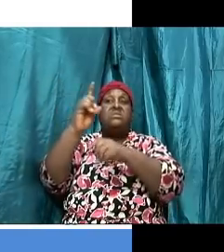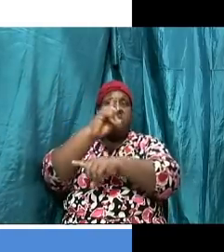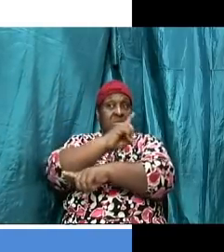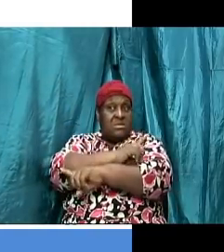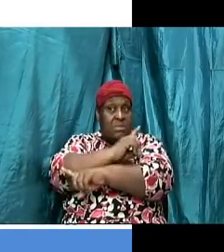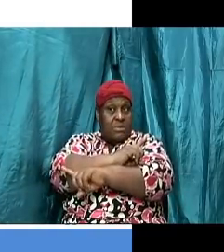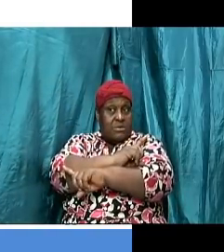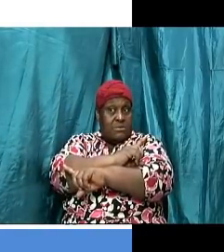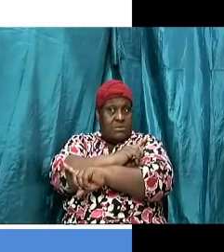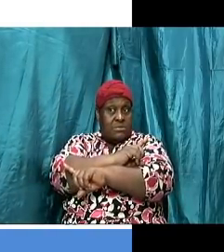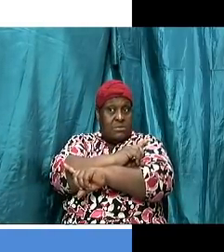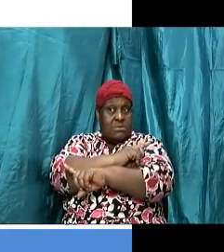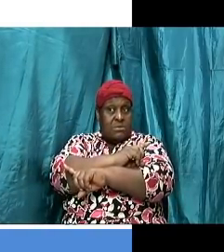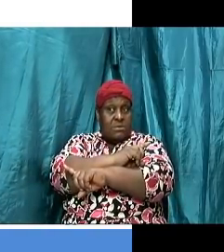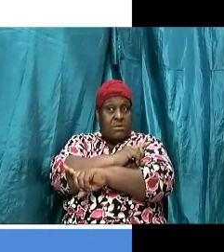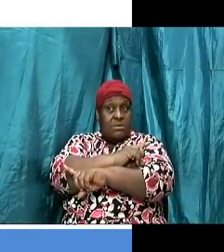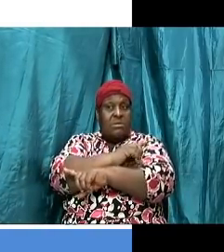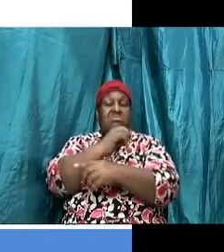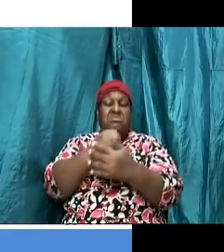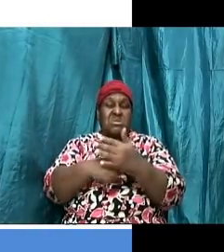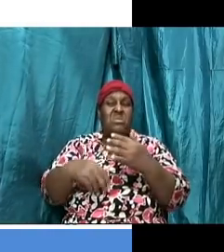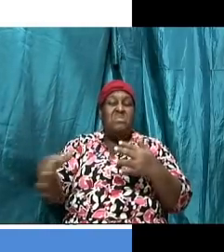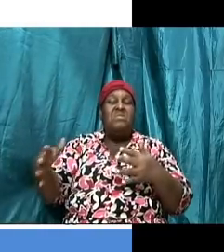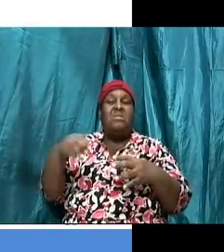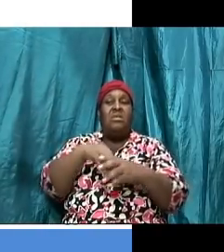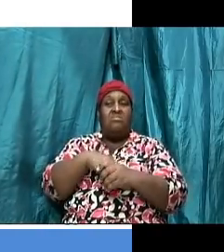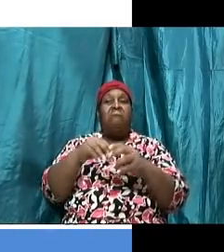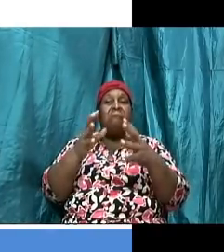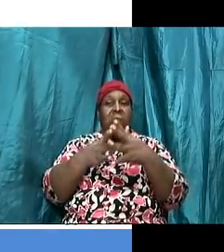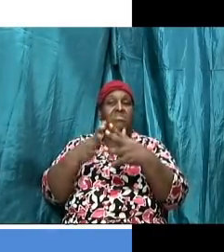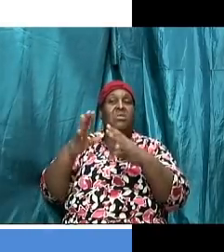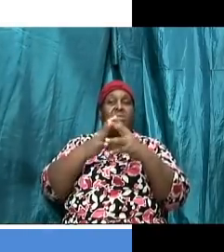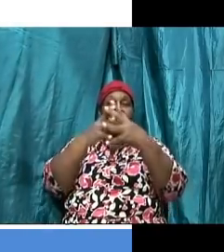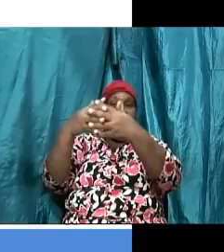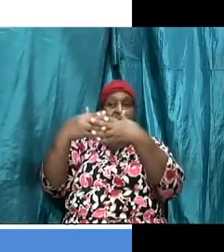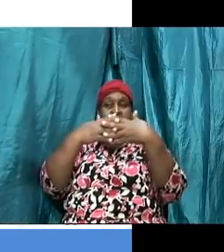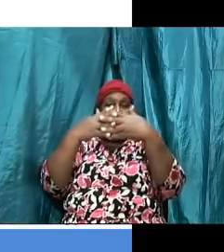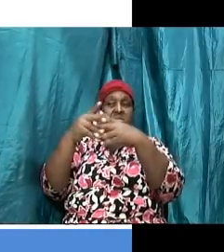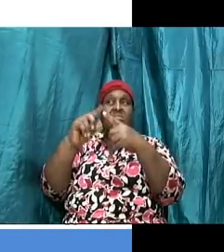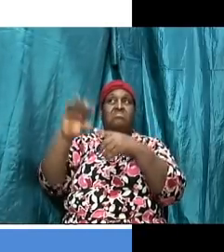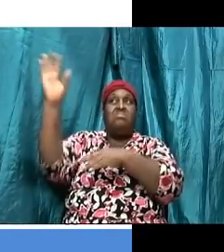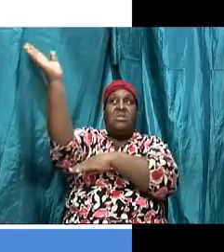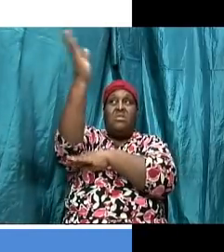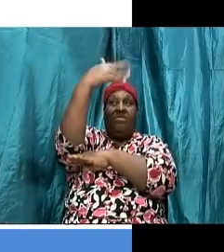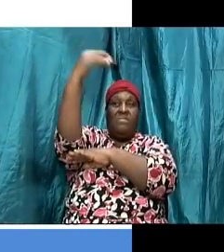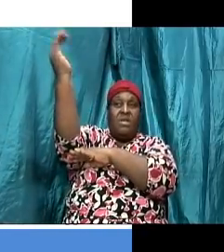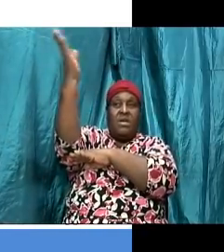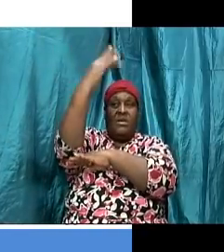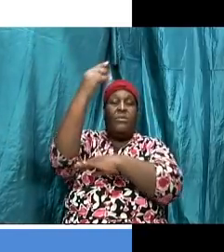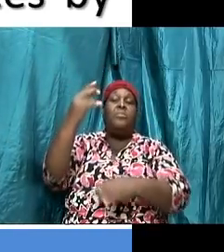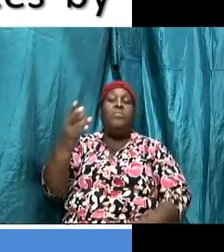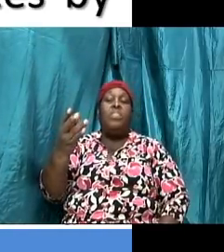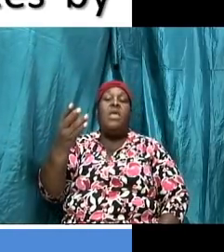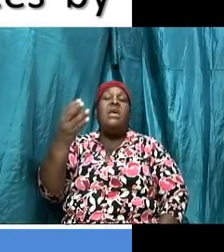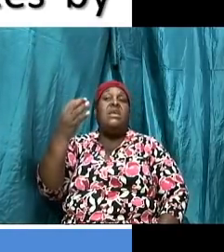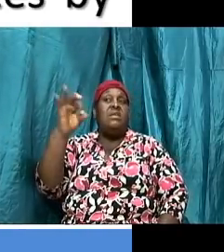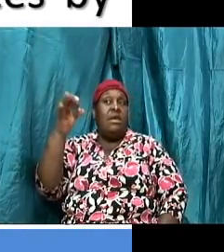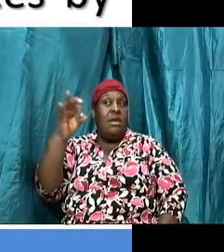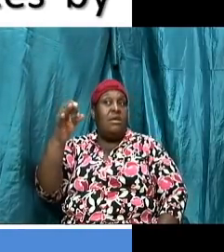Now let's look at some things in the United States as it relates to their flag. In